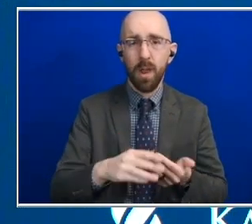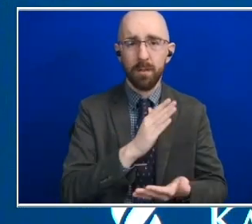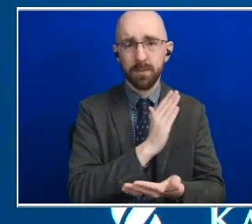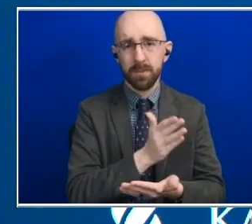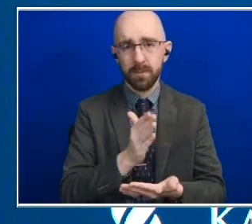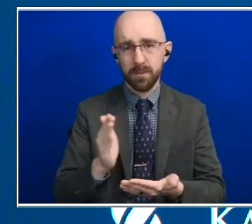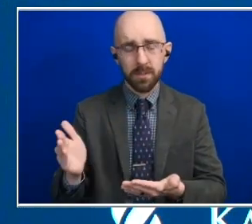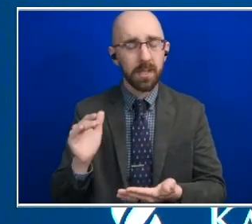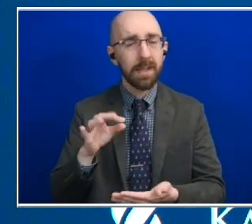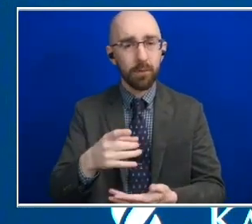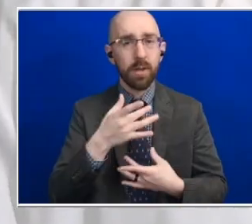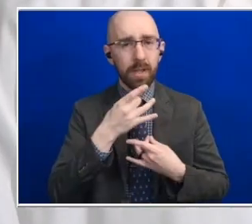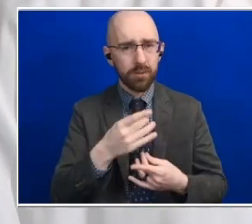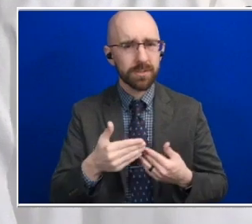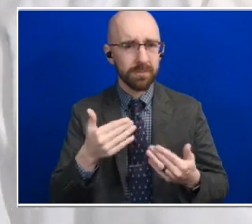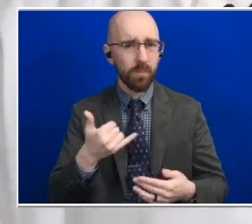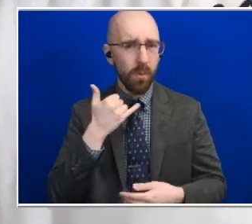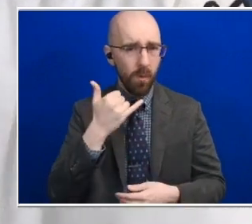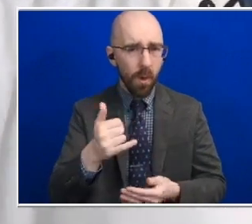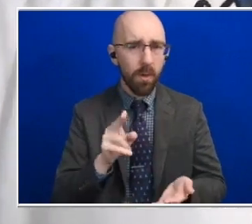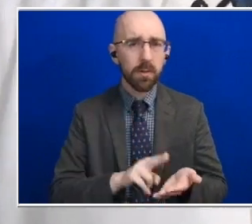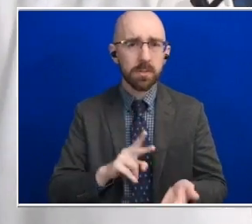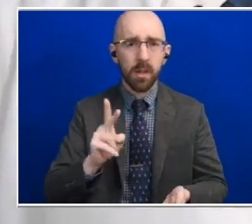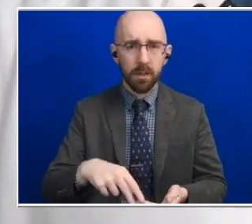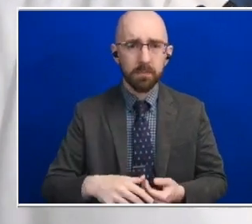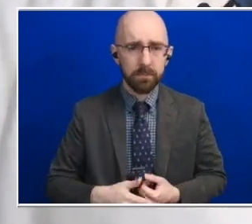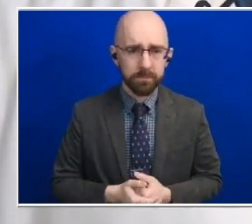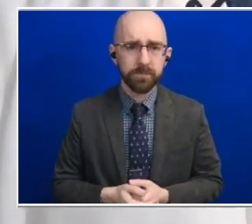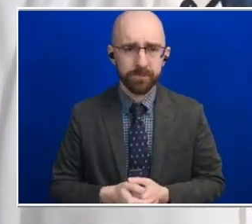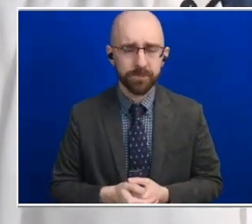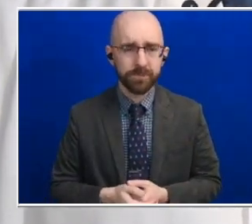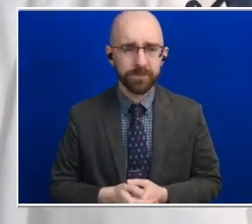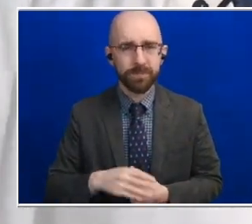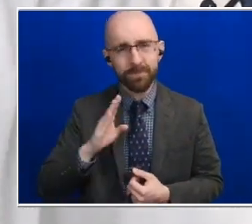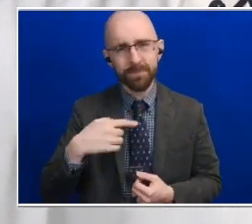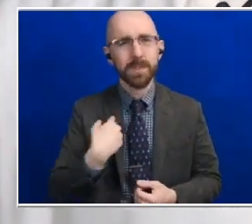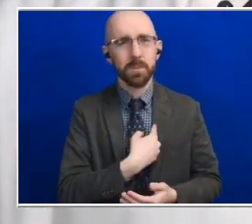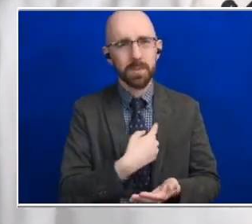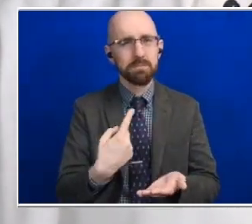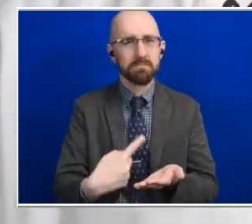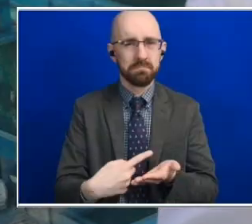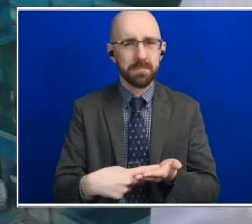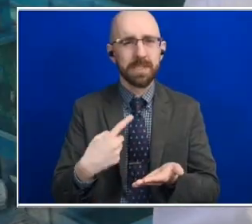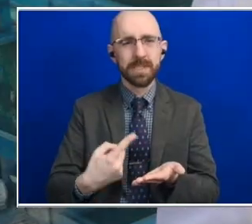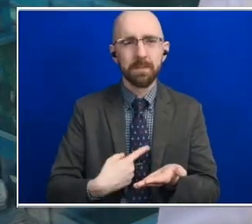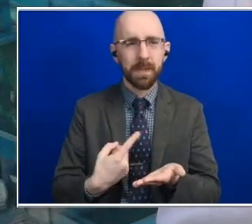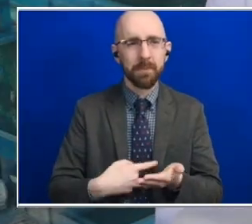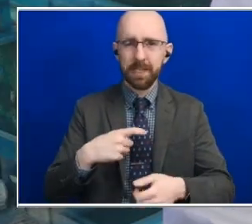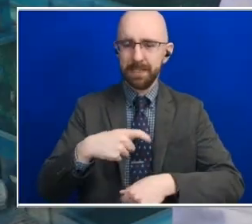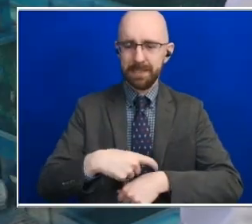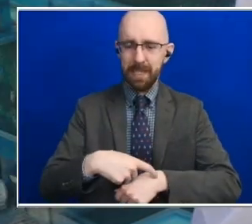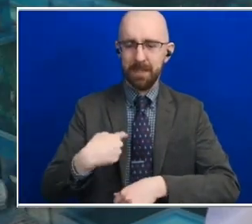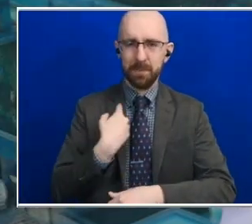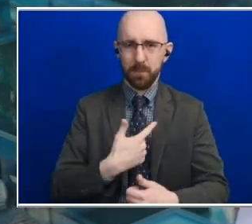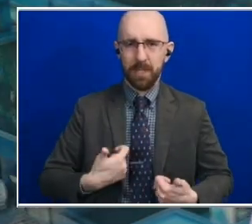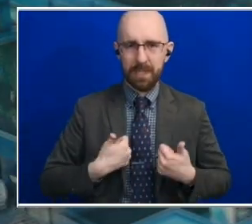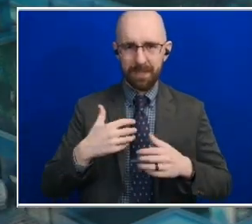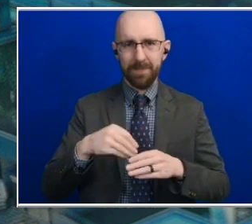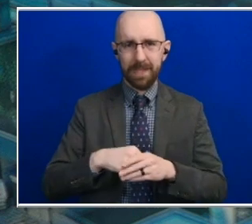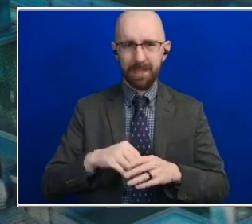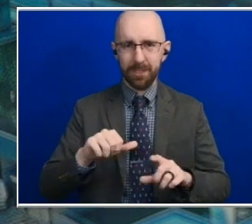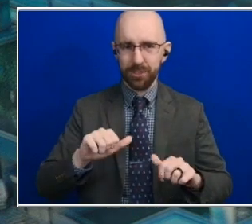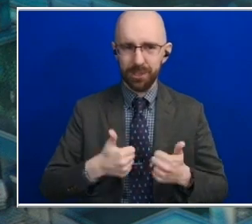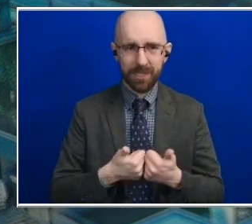please call and sign up. We talked about sometimes the times we live in can be challenging, and some days just there because you're like,